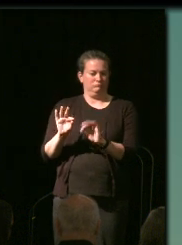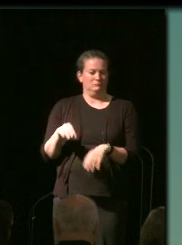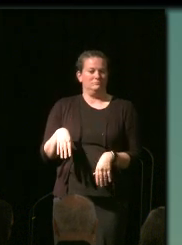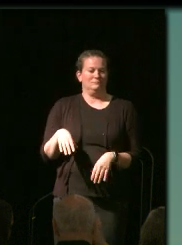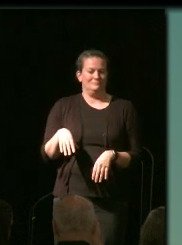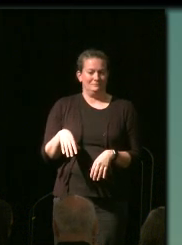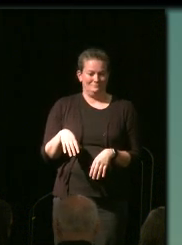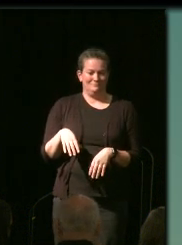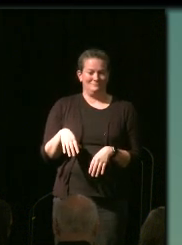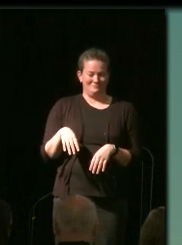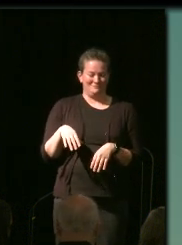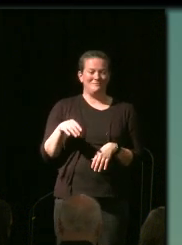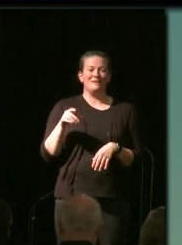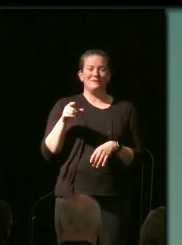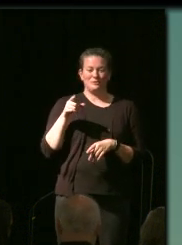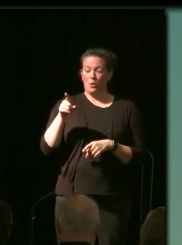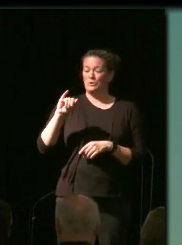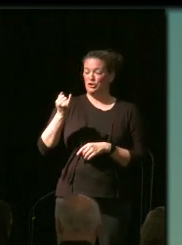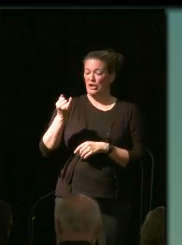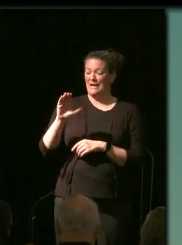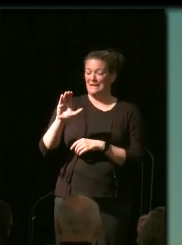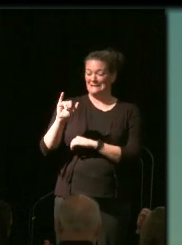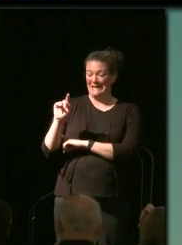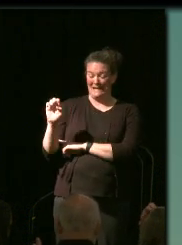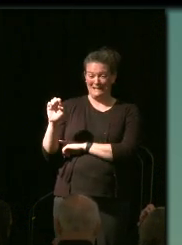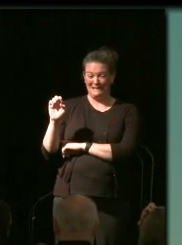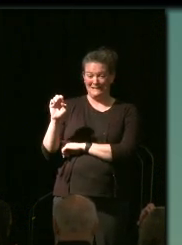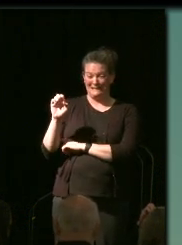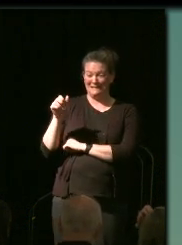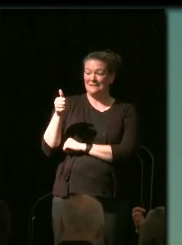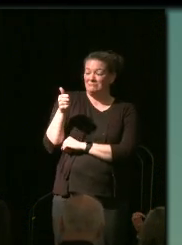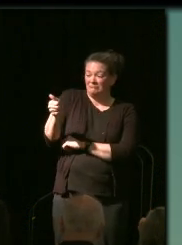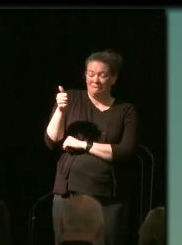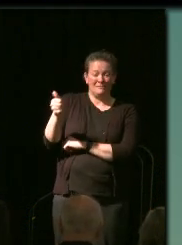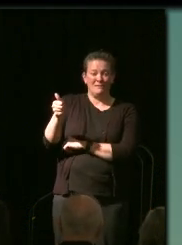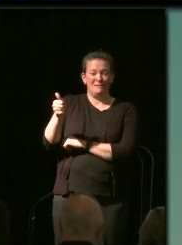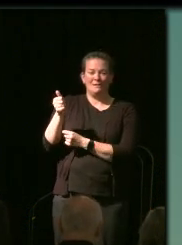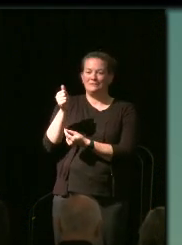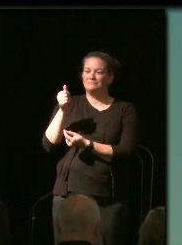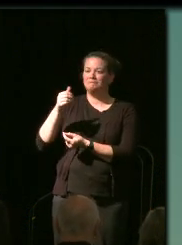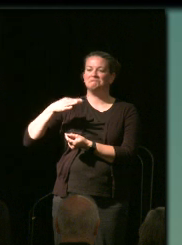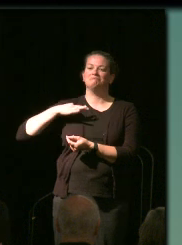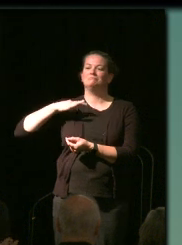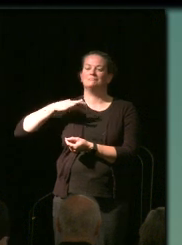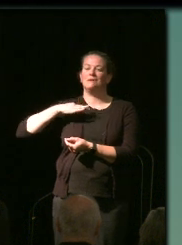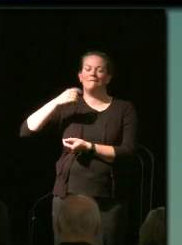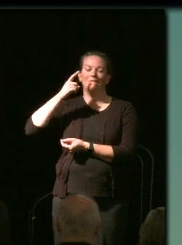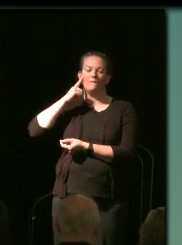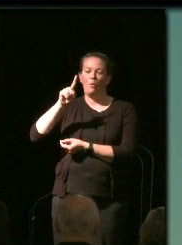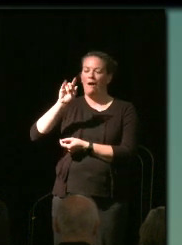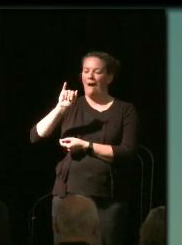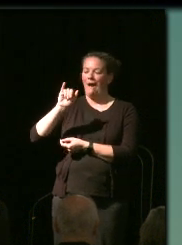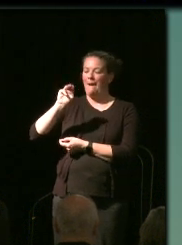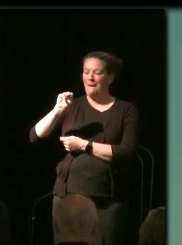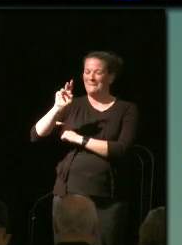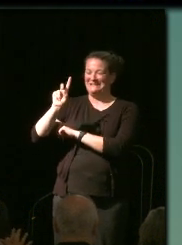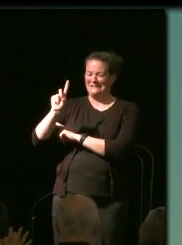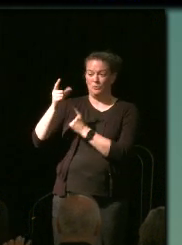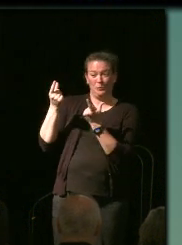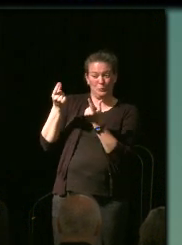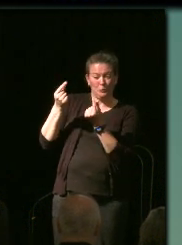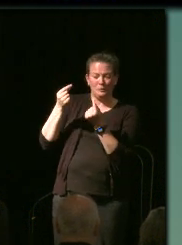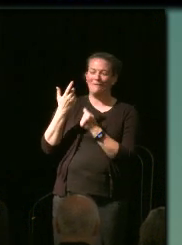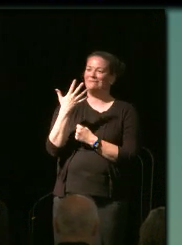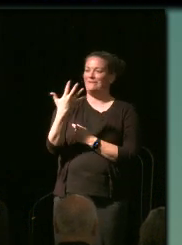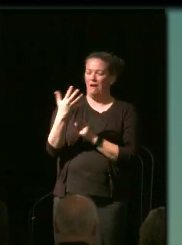jCyte filed an IND in 2013, I believe, and has conducted 5 clinical trials